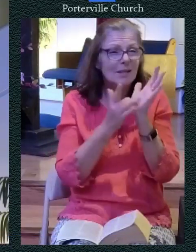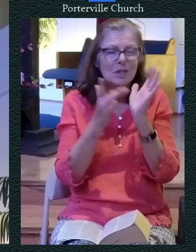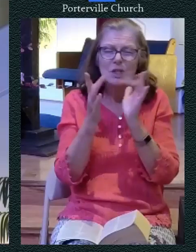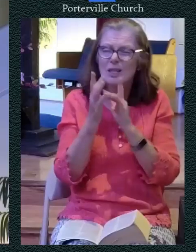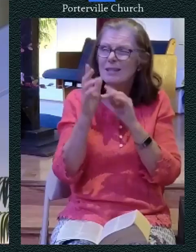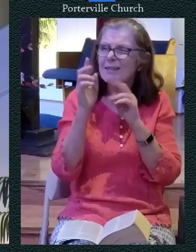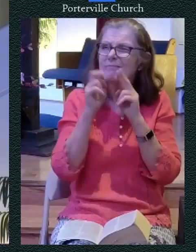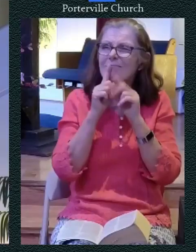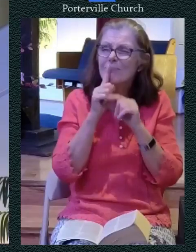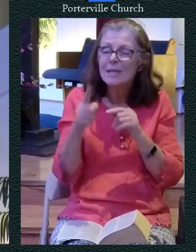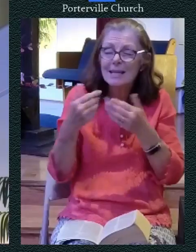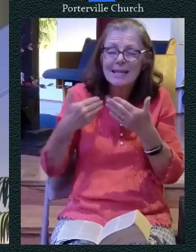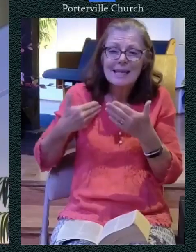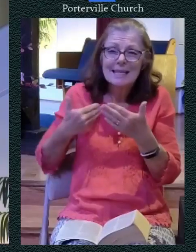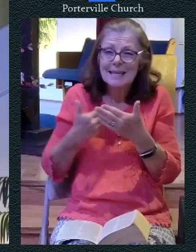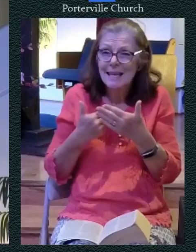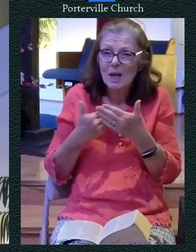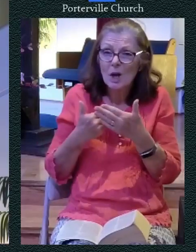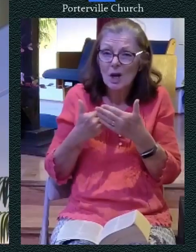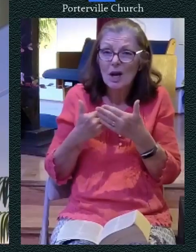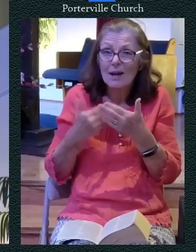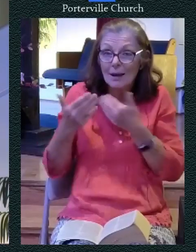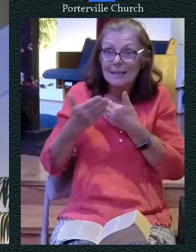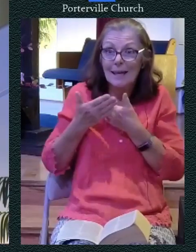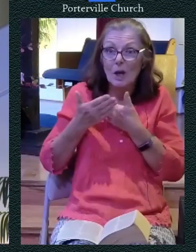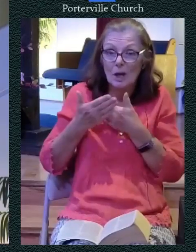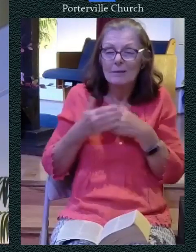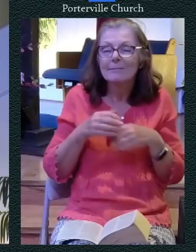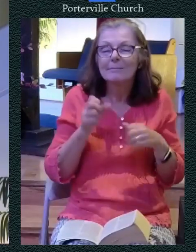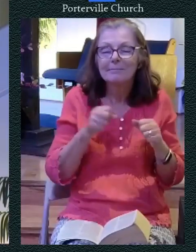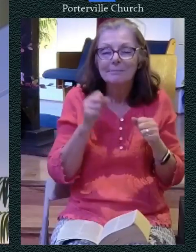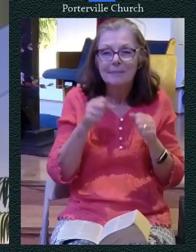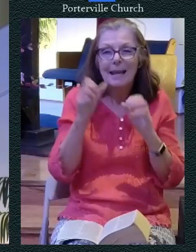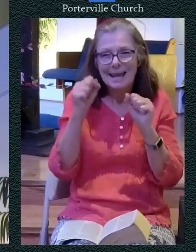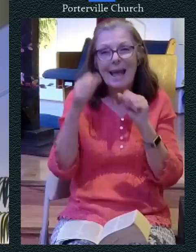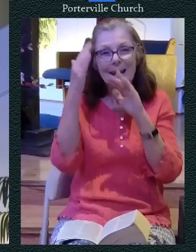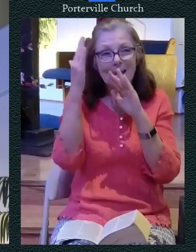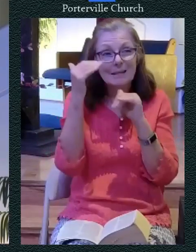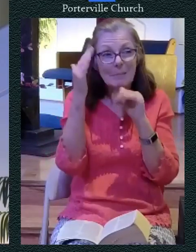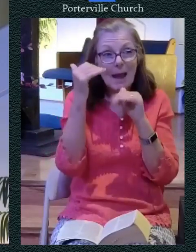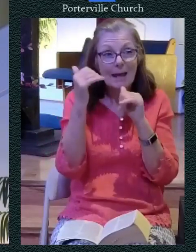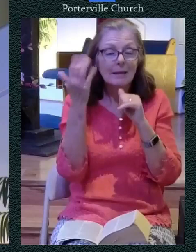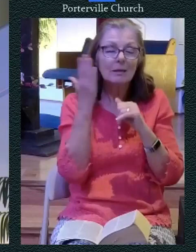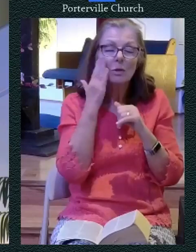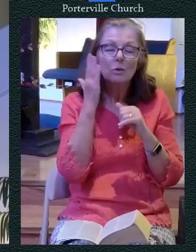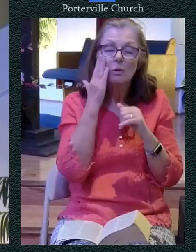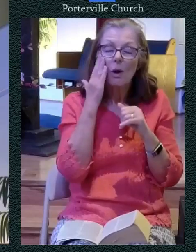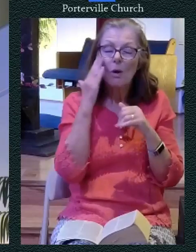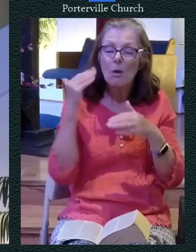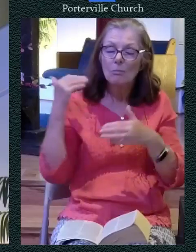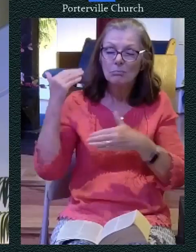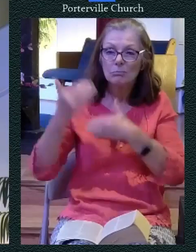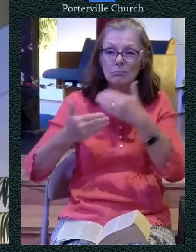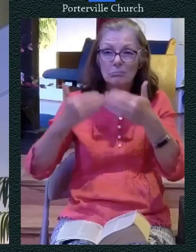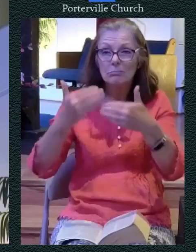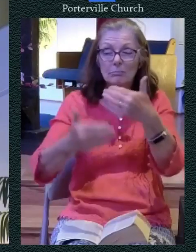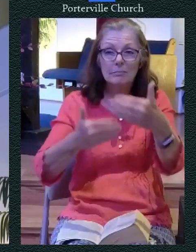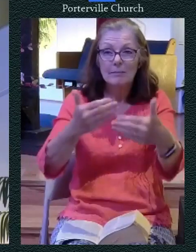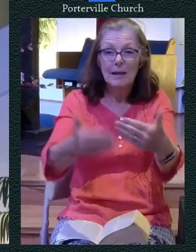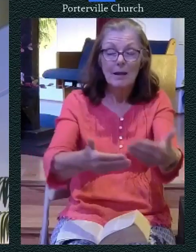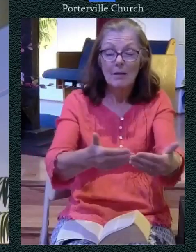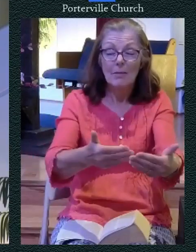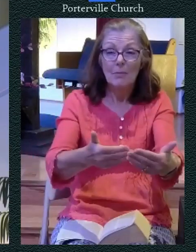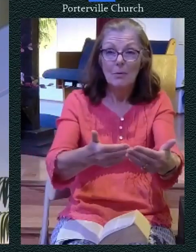We can expect that. We also saw that down through the ages, we can expect that the church will not always be